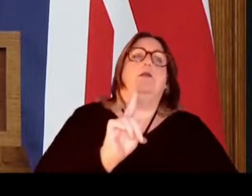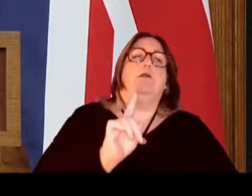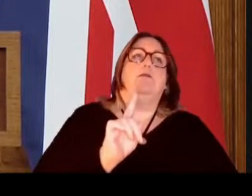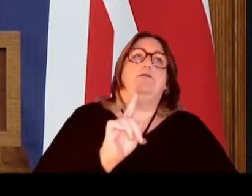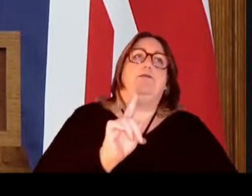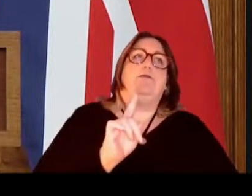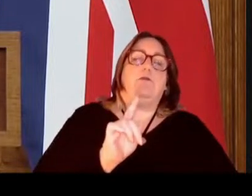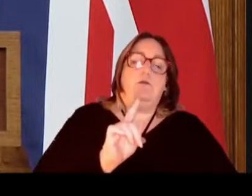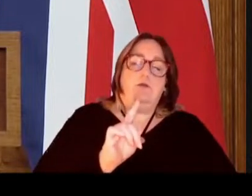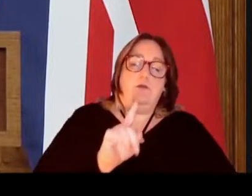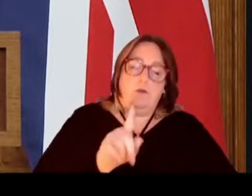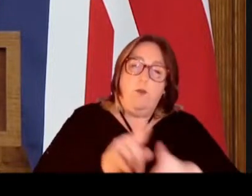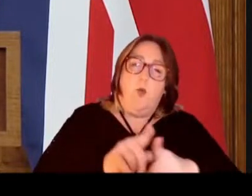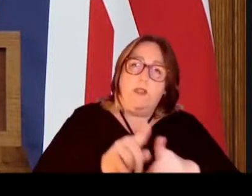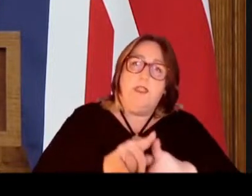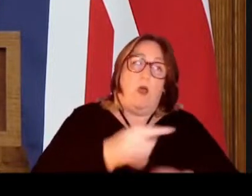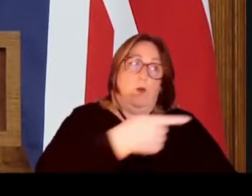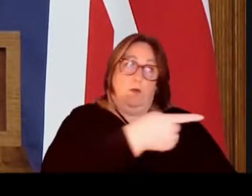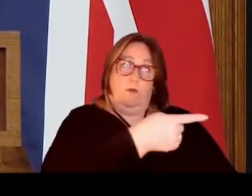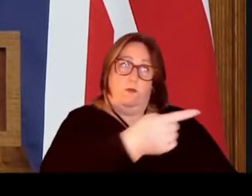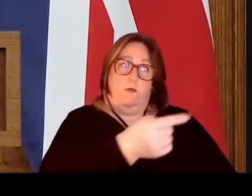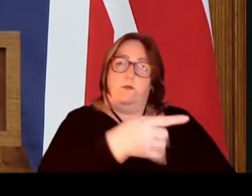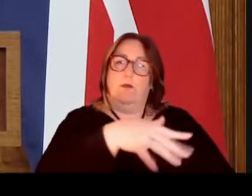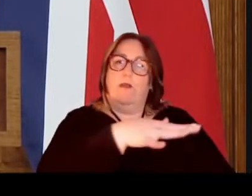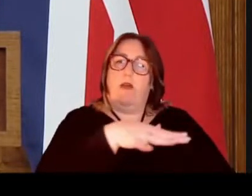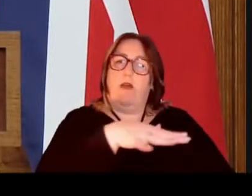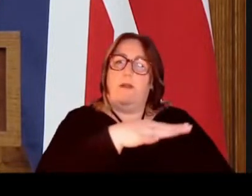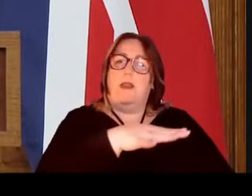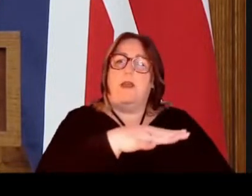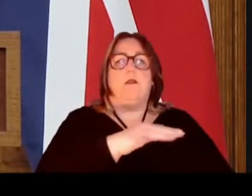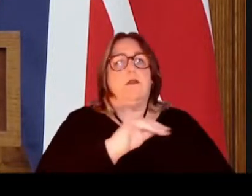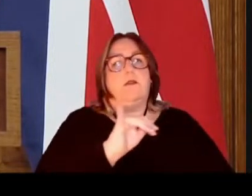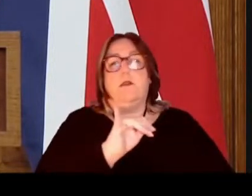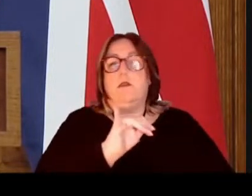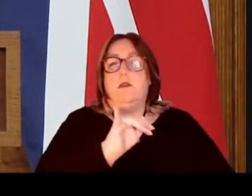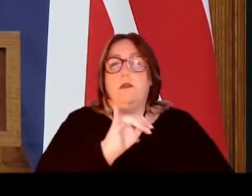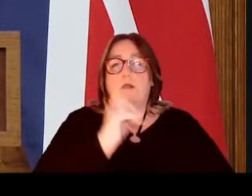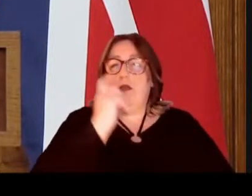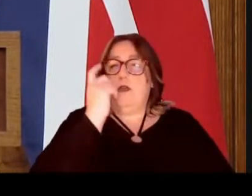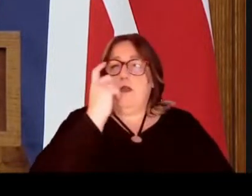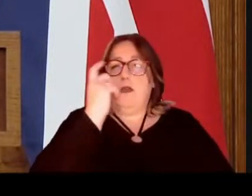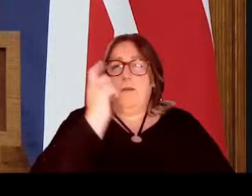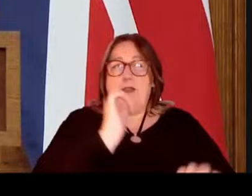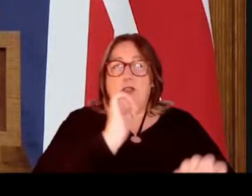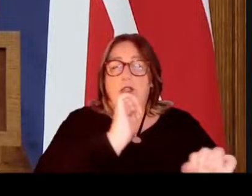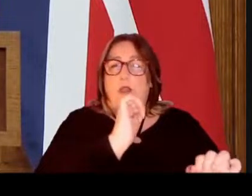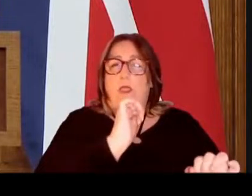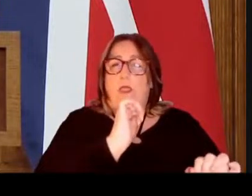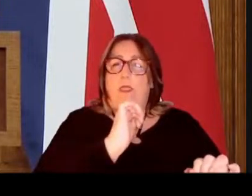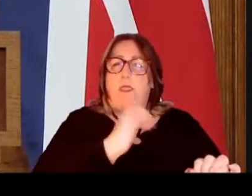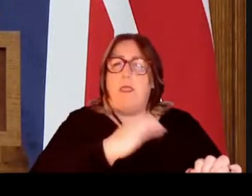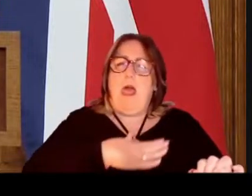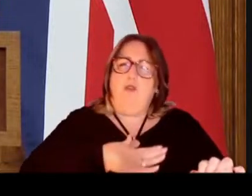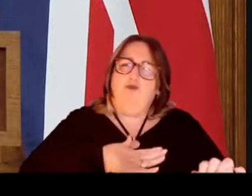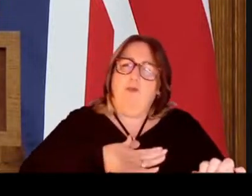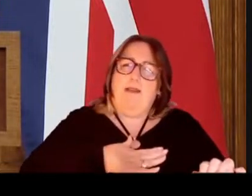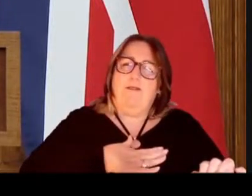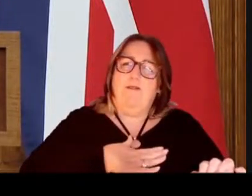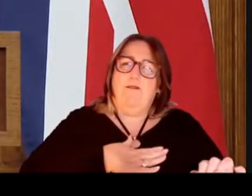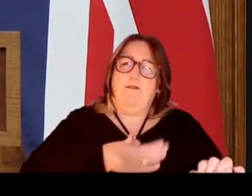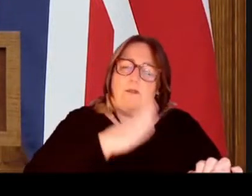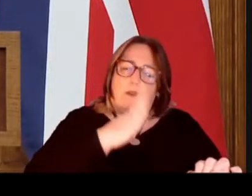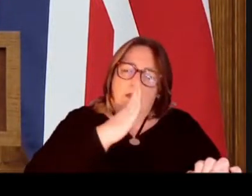the families who've been through unimaginable grief at least have the comfort now of an outcome in this